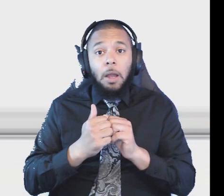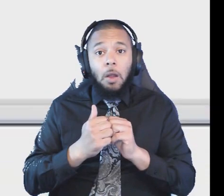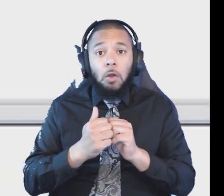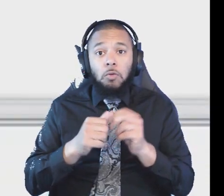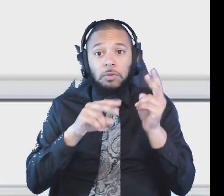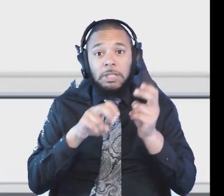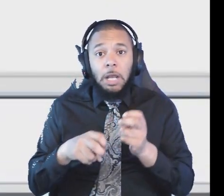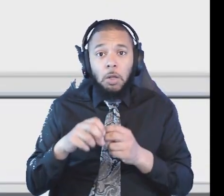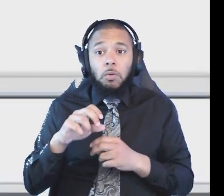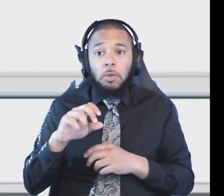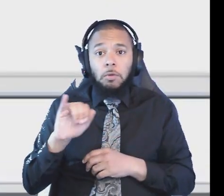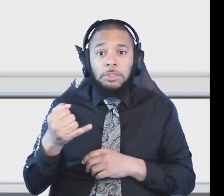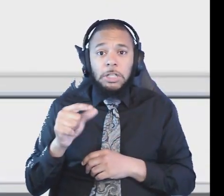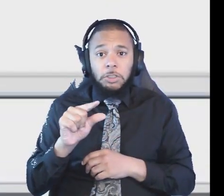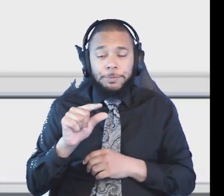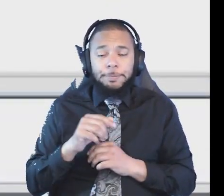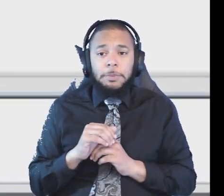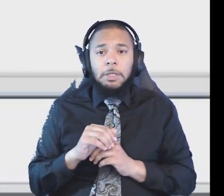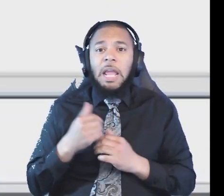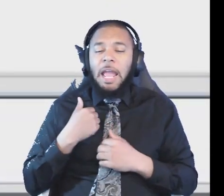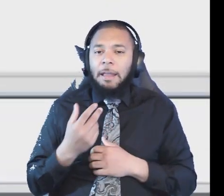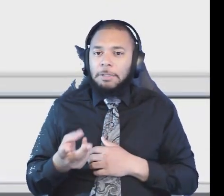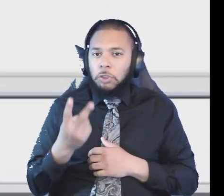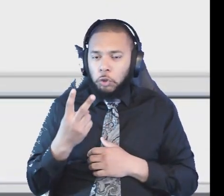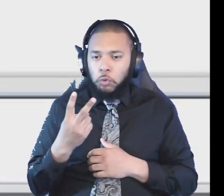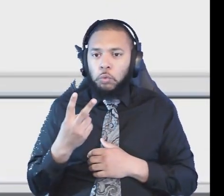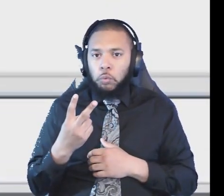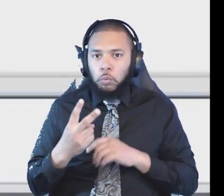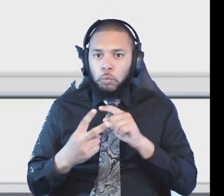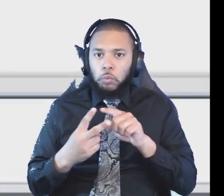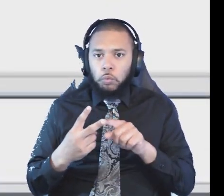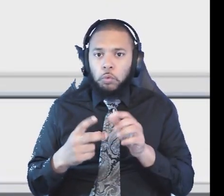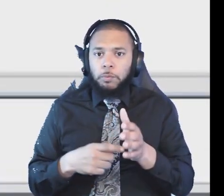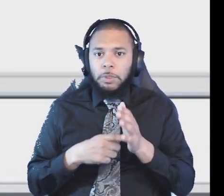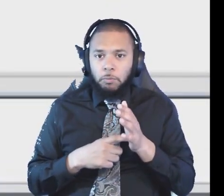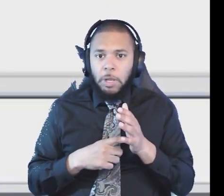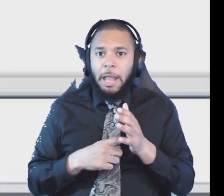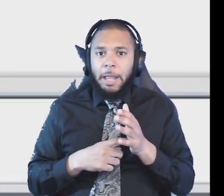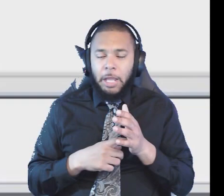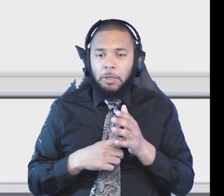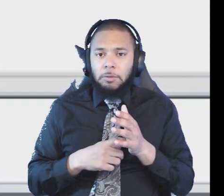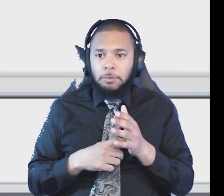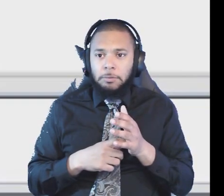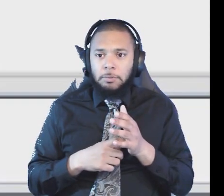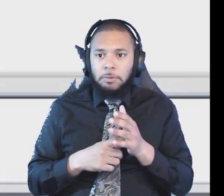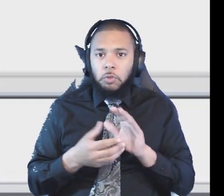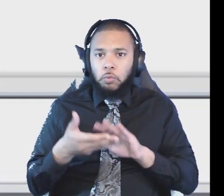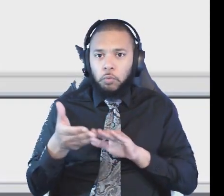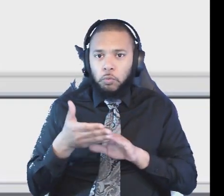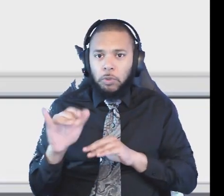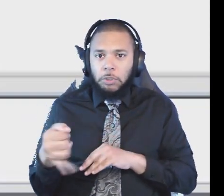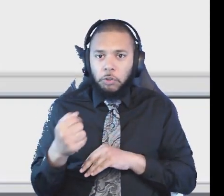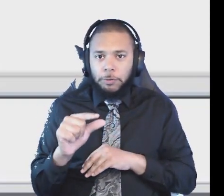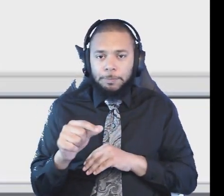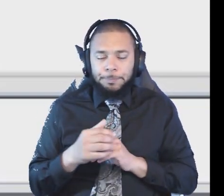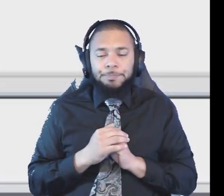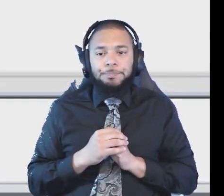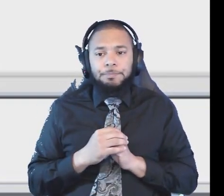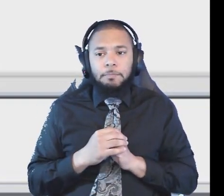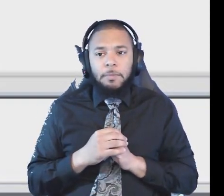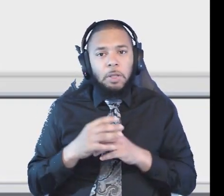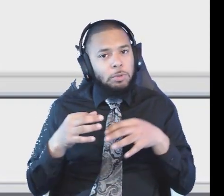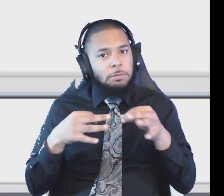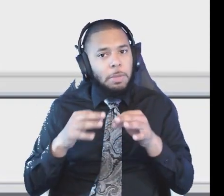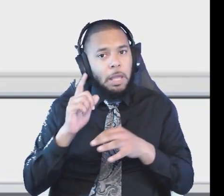the software. There's actually two things that you need, and so we'll talk about that when we talk about